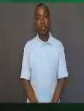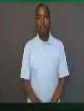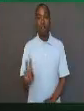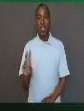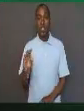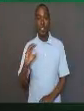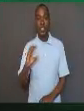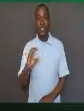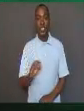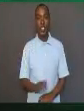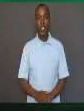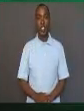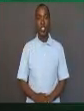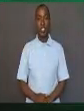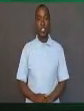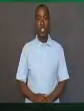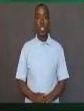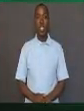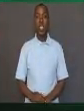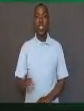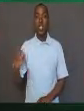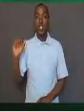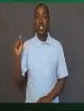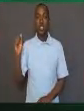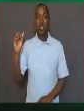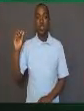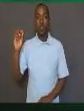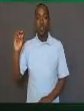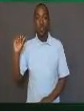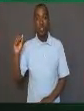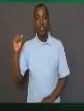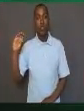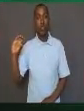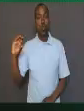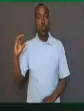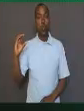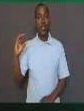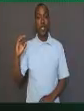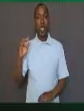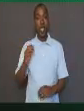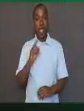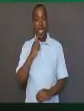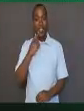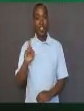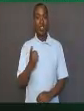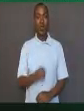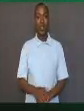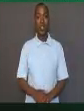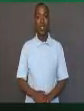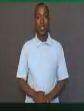Vitamin C is ascorbic acid. An antioxidant is